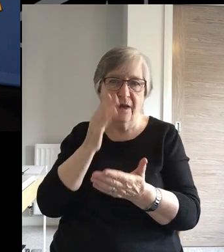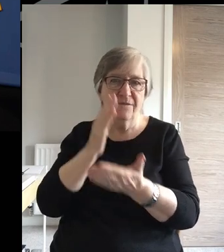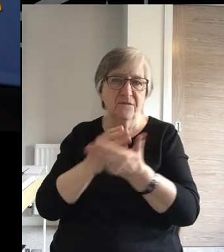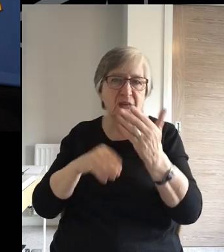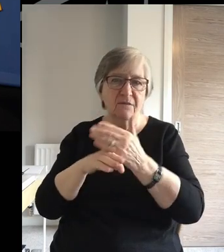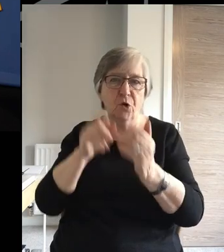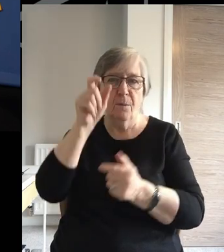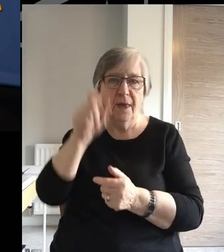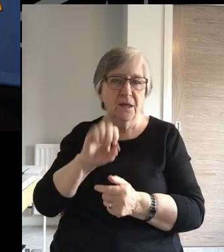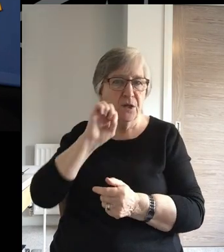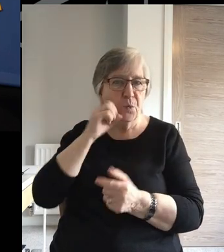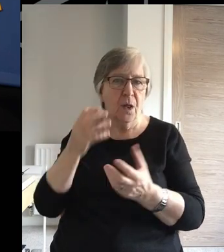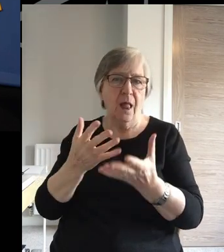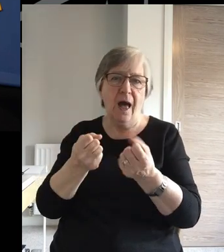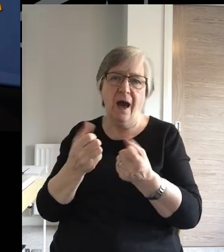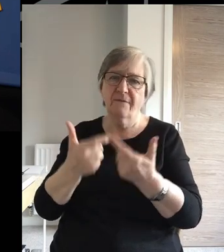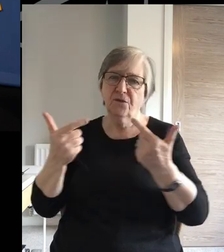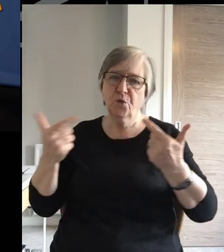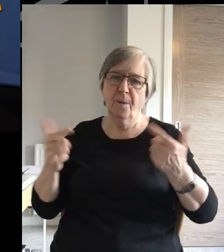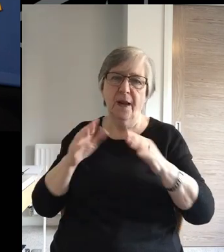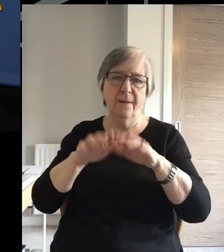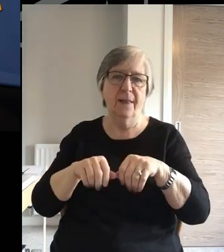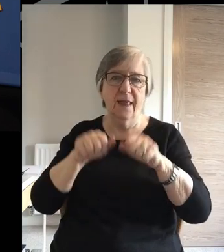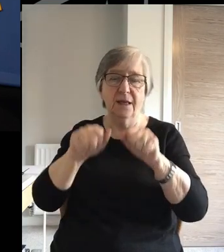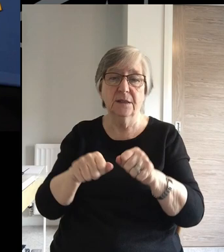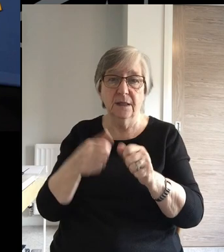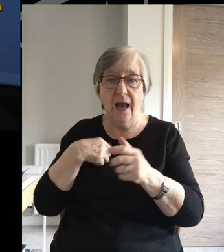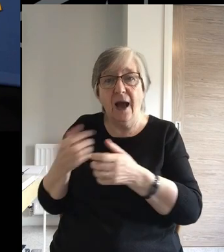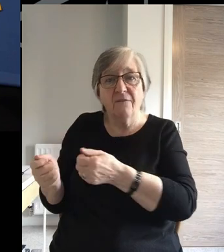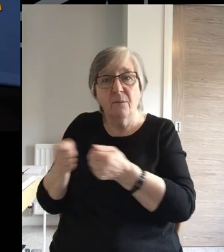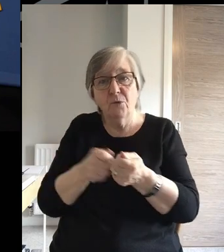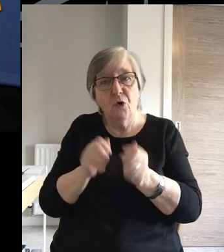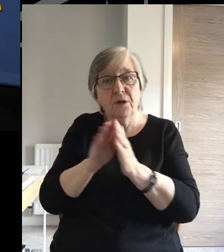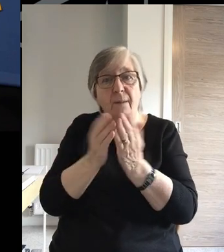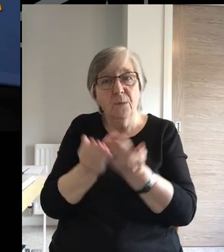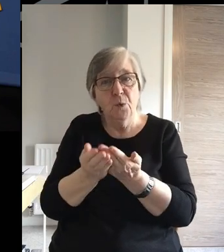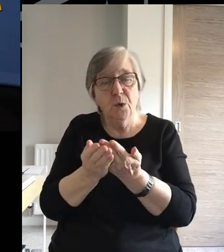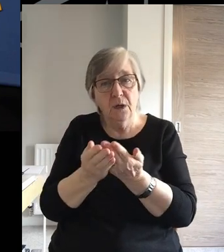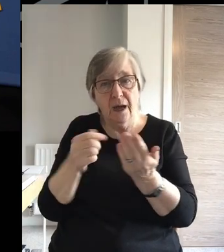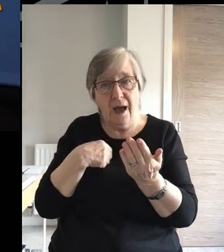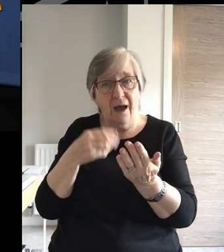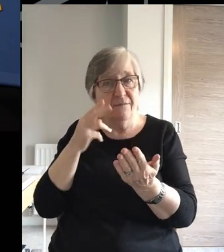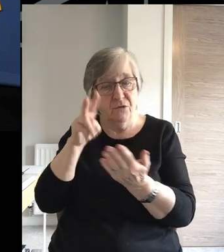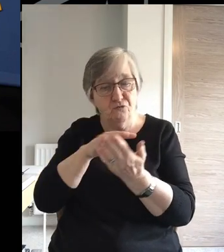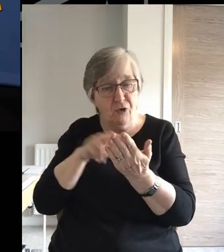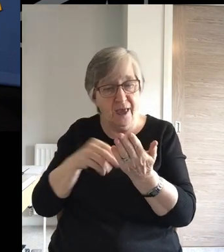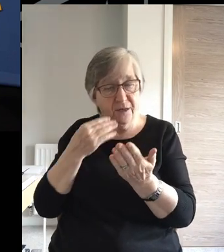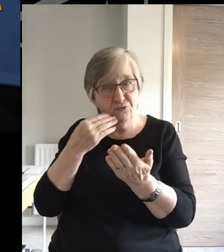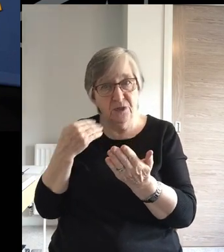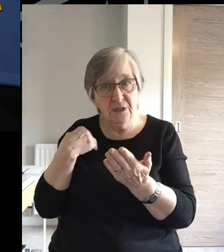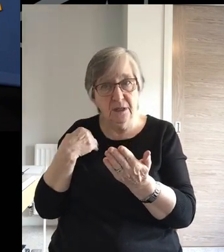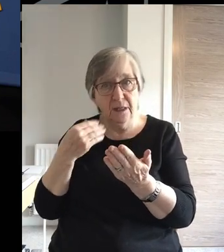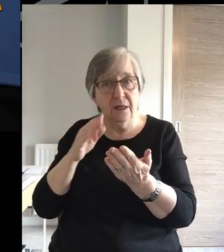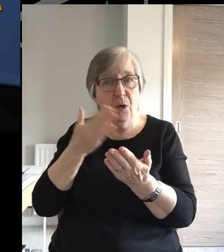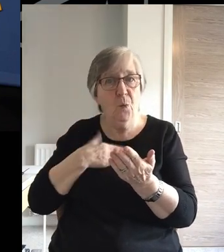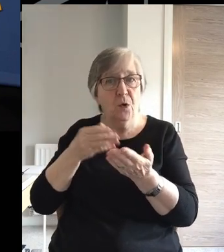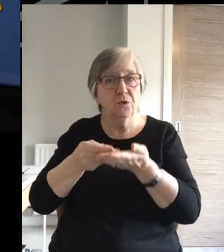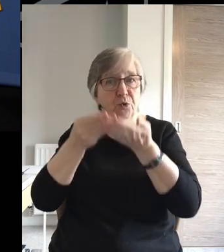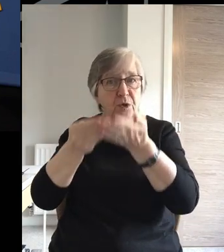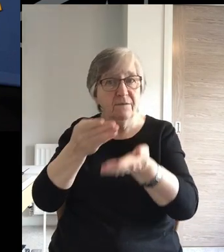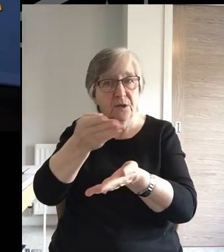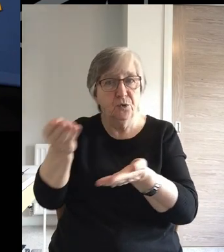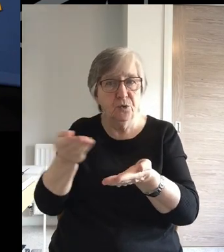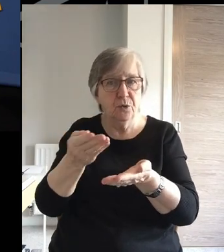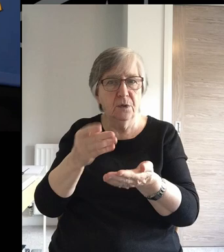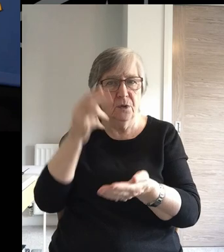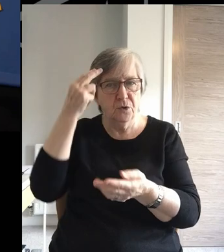with blessings. I brought along a book that I've read throughout my time here at Claremont to present to you. It's